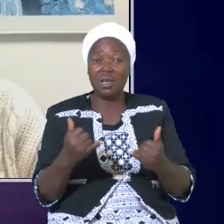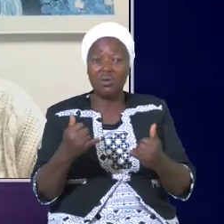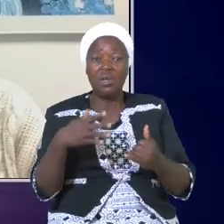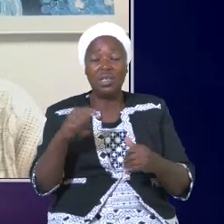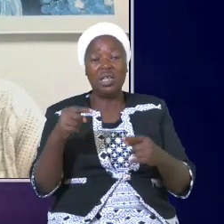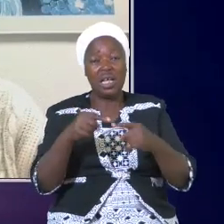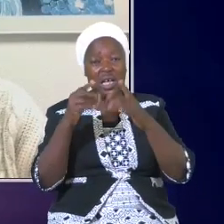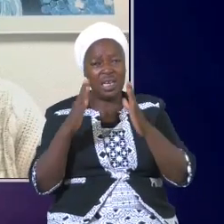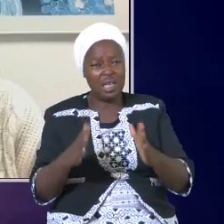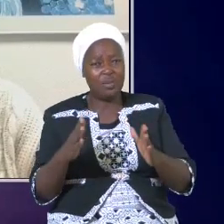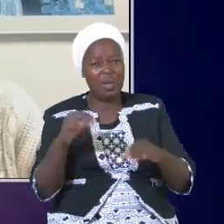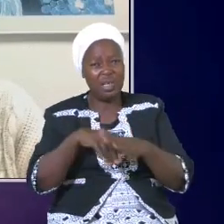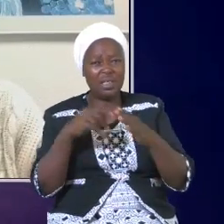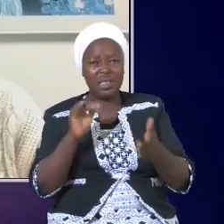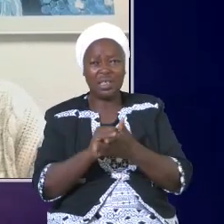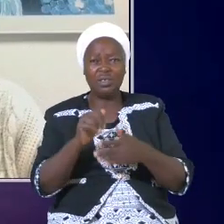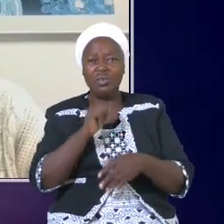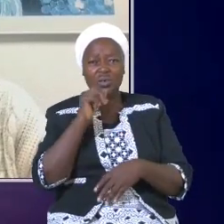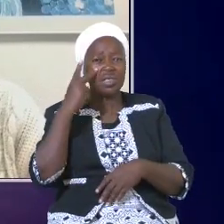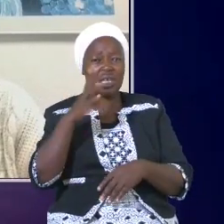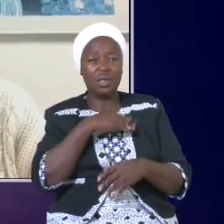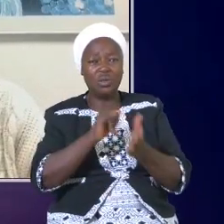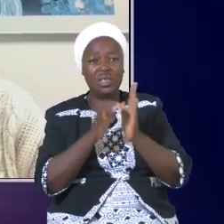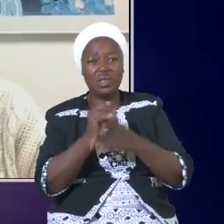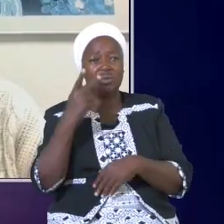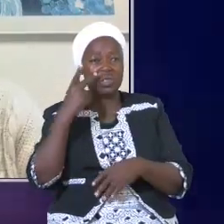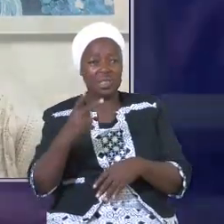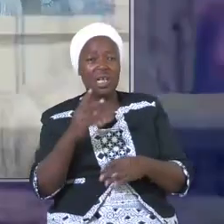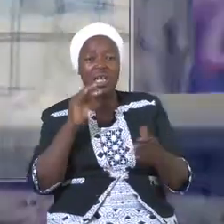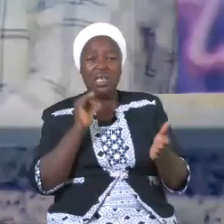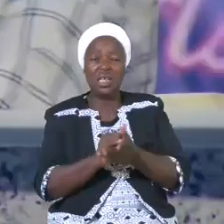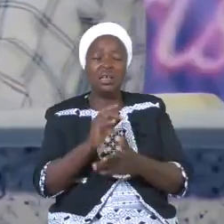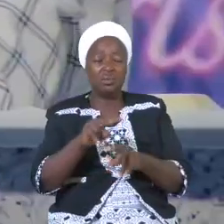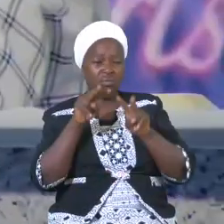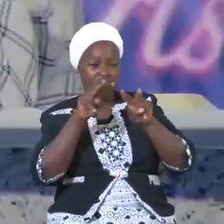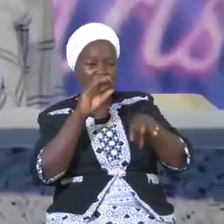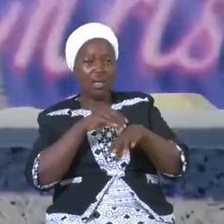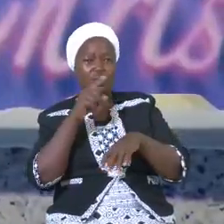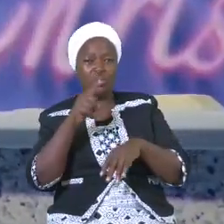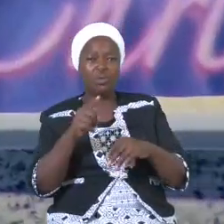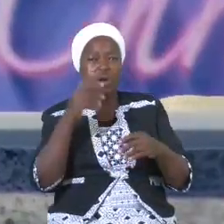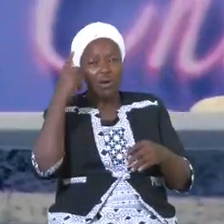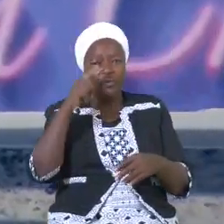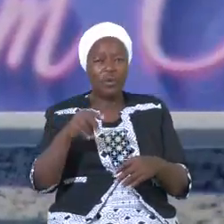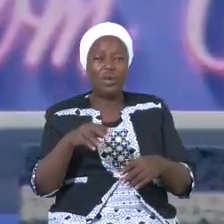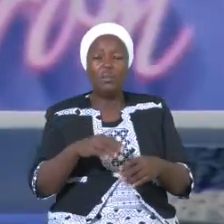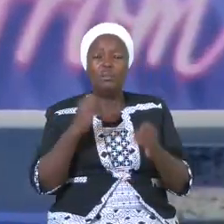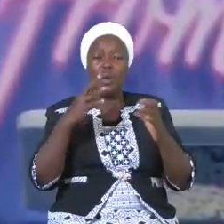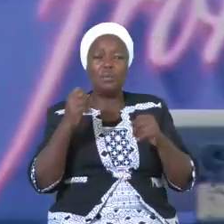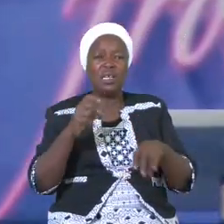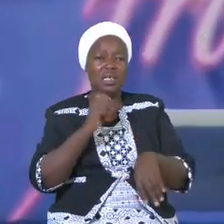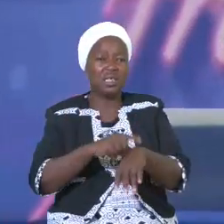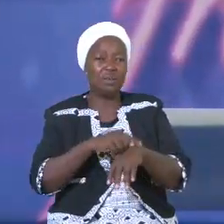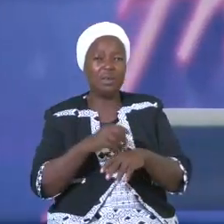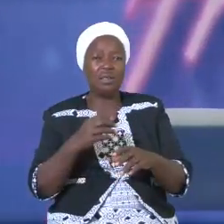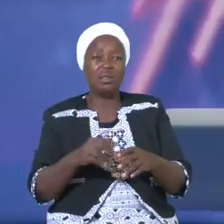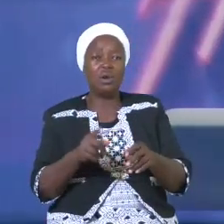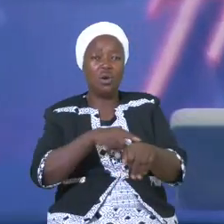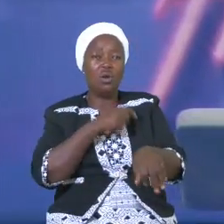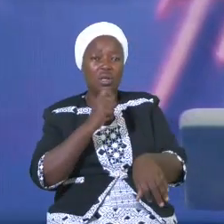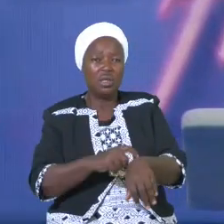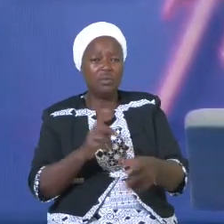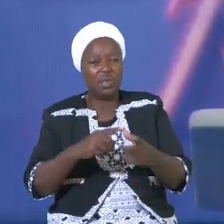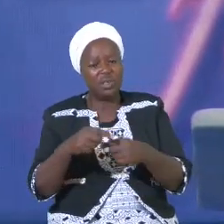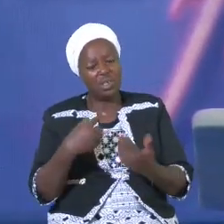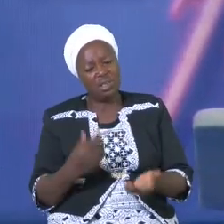invisible and visible they have pushed that you for such a long time and you see i never make